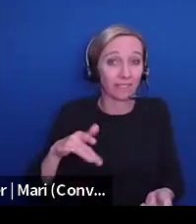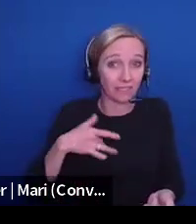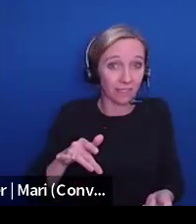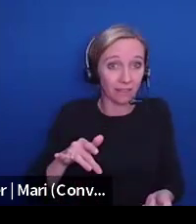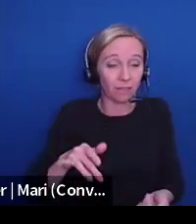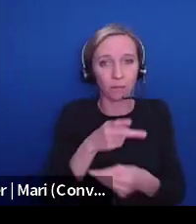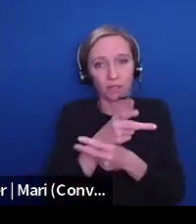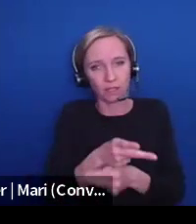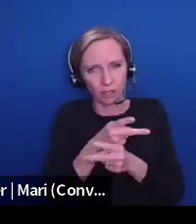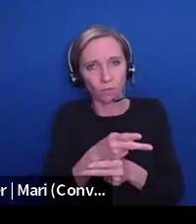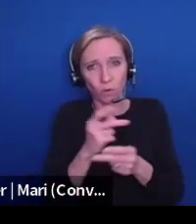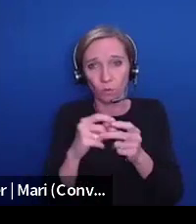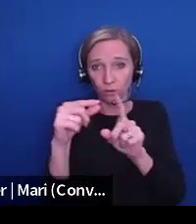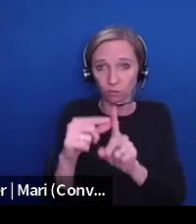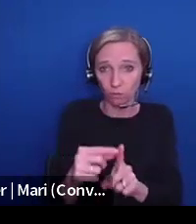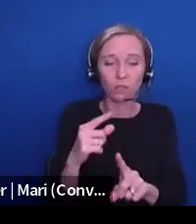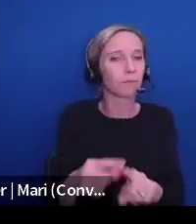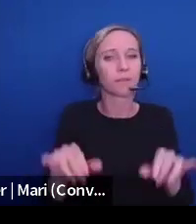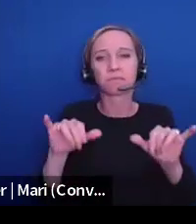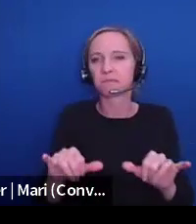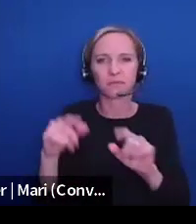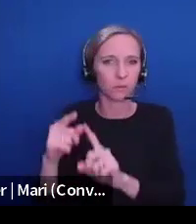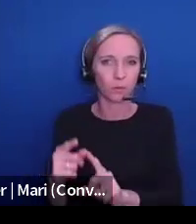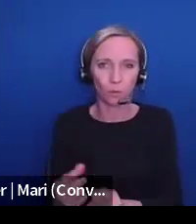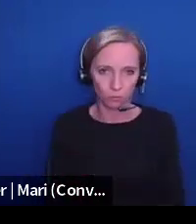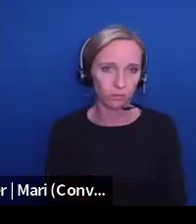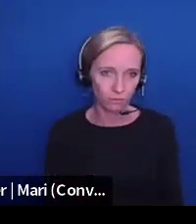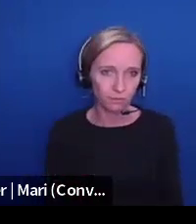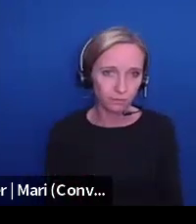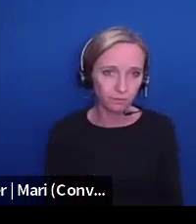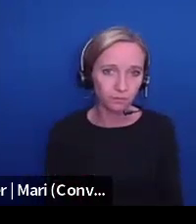the wording, but the goals stay absolutely the same.